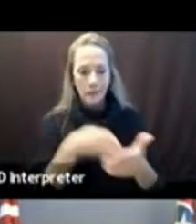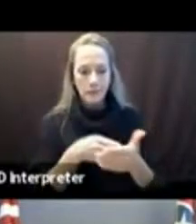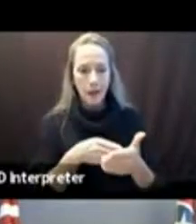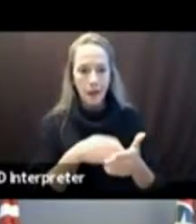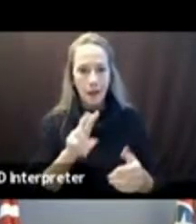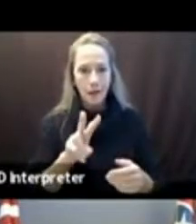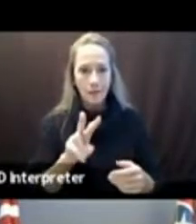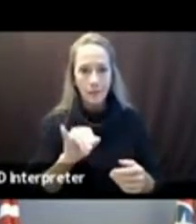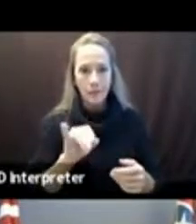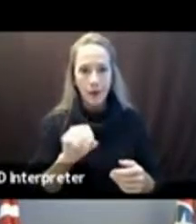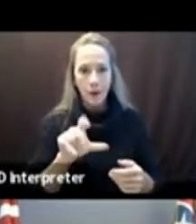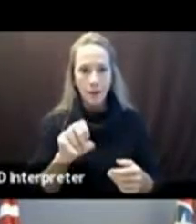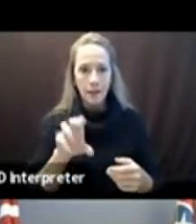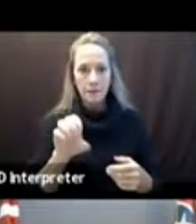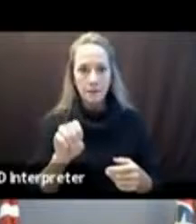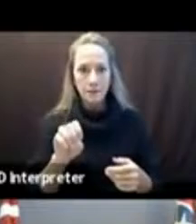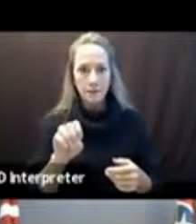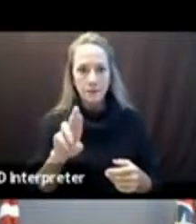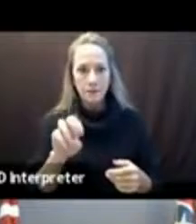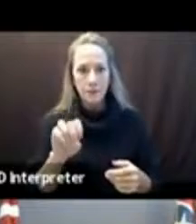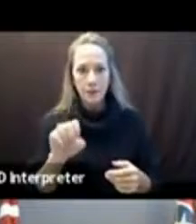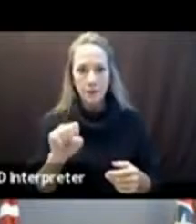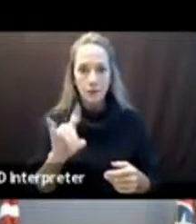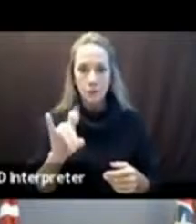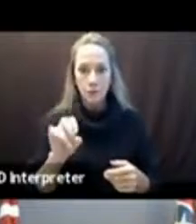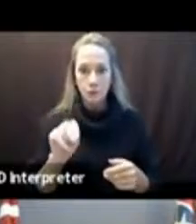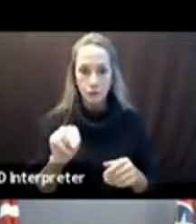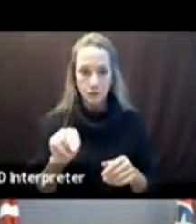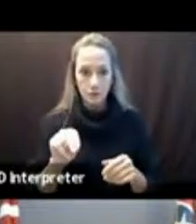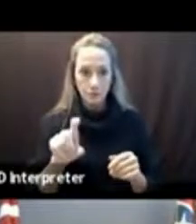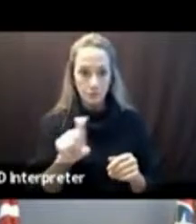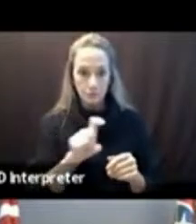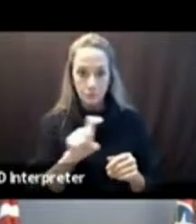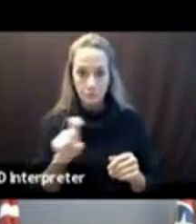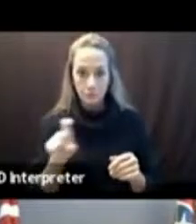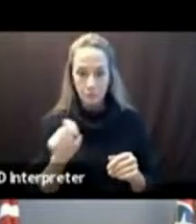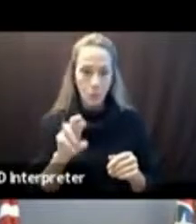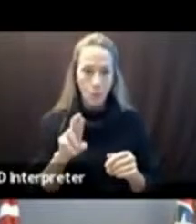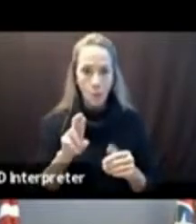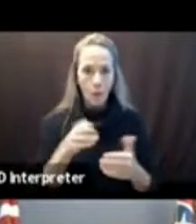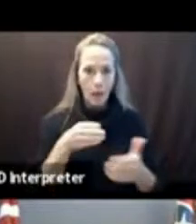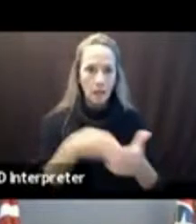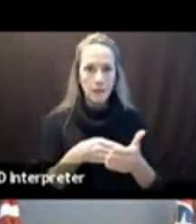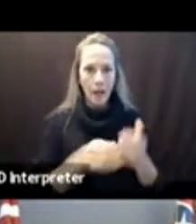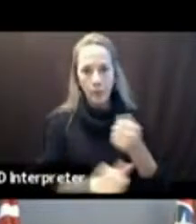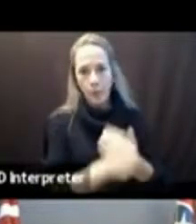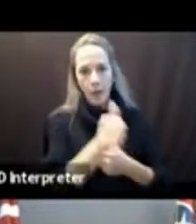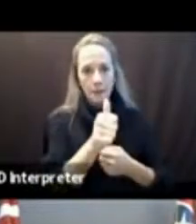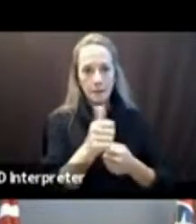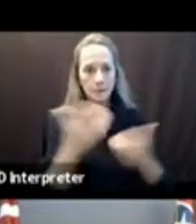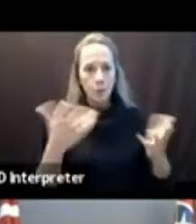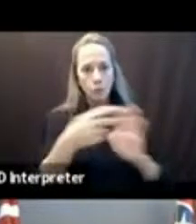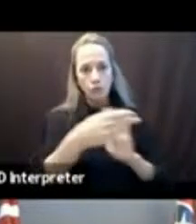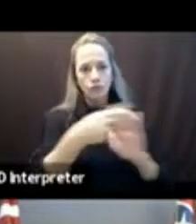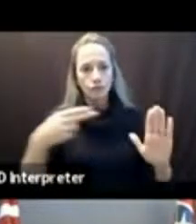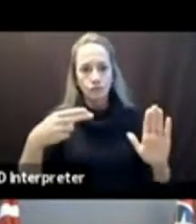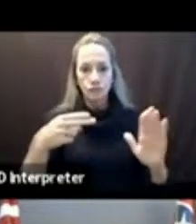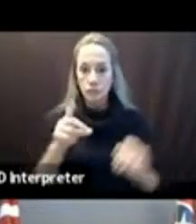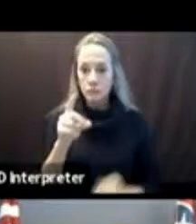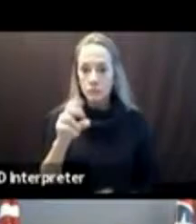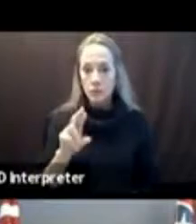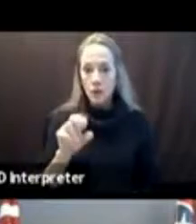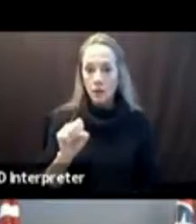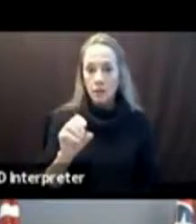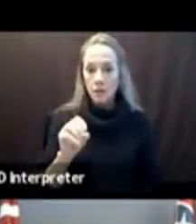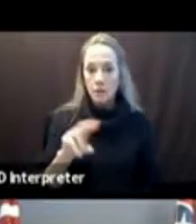anti-violence resolution of sorts? Or anti-threats, I guess, whatever you want to call it. Dr. Seuss, I think that can be